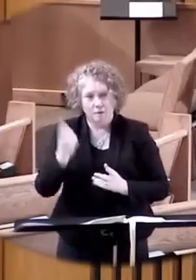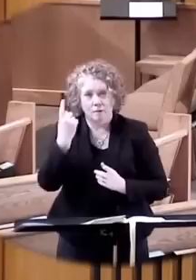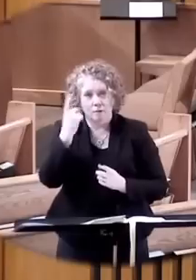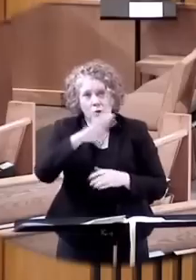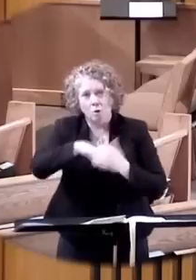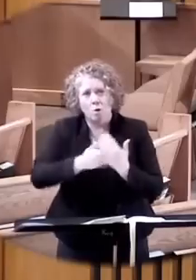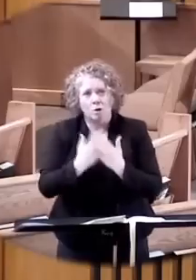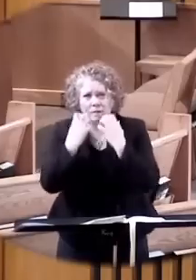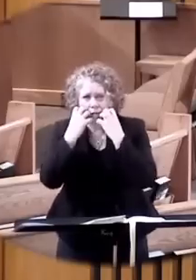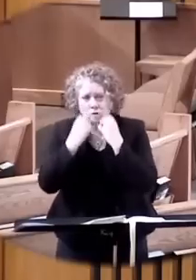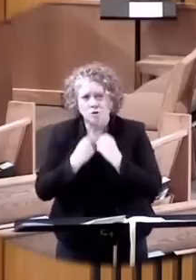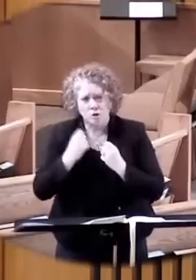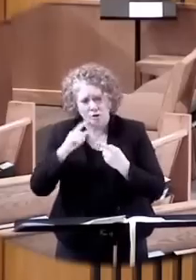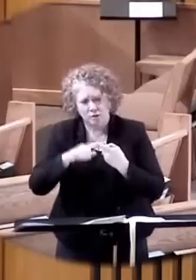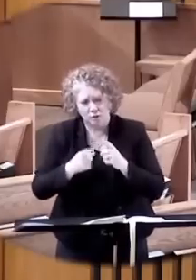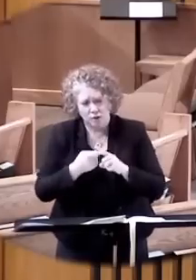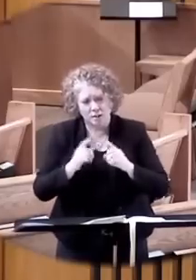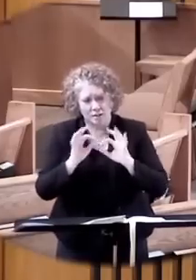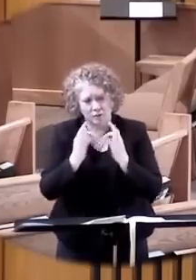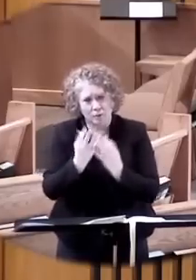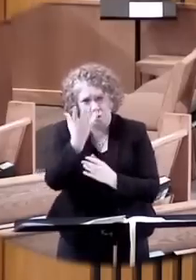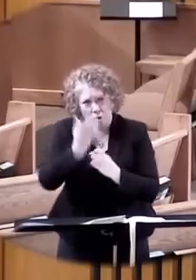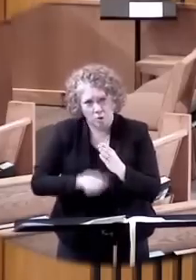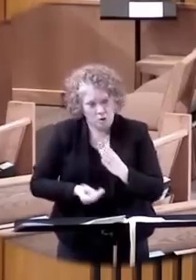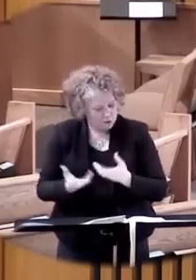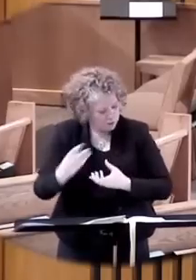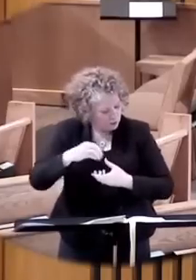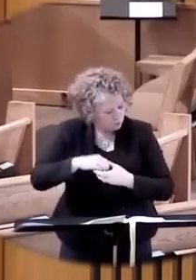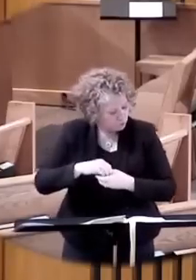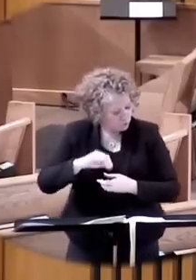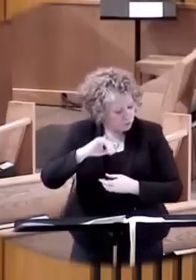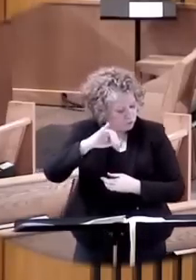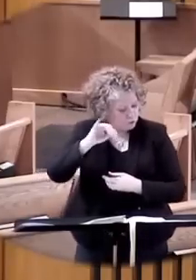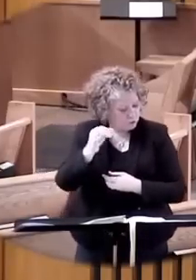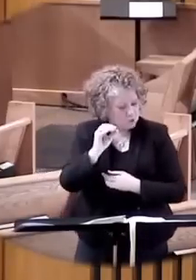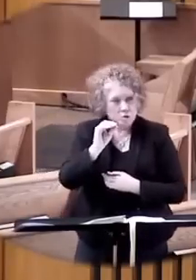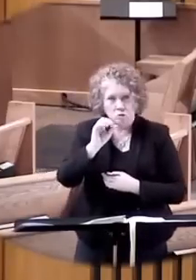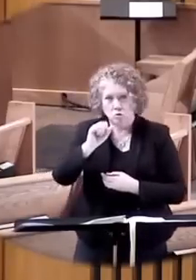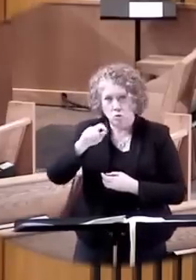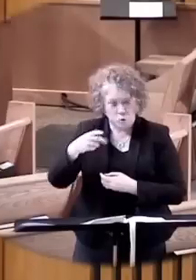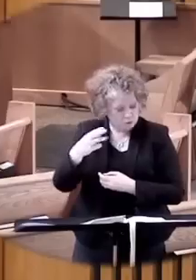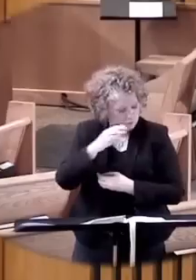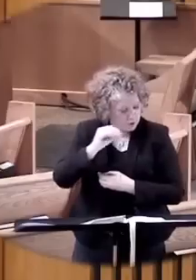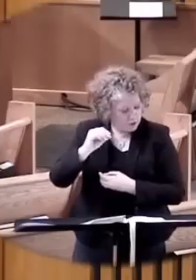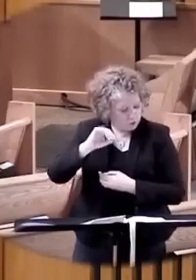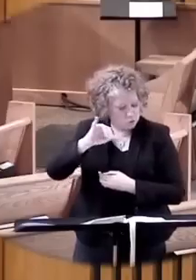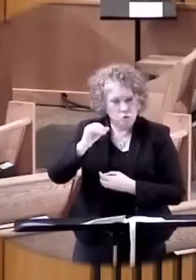departed, including Joseph and Josephine Nelivanko,